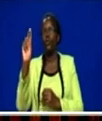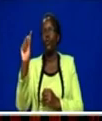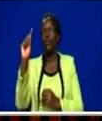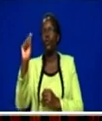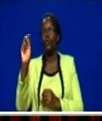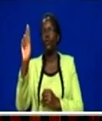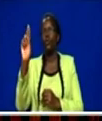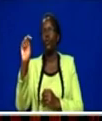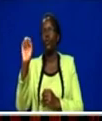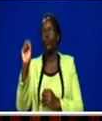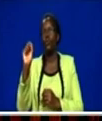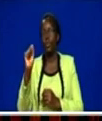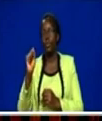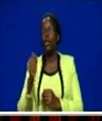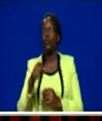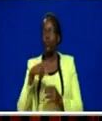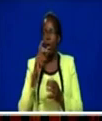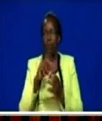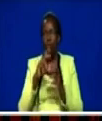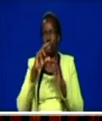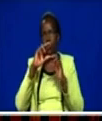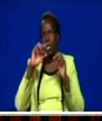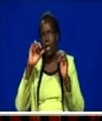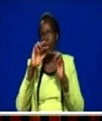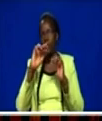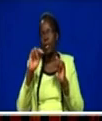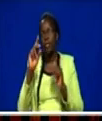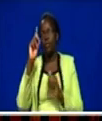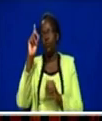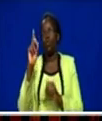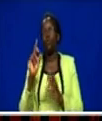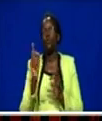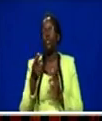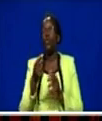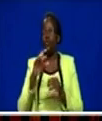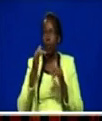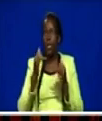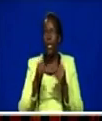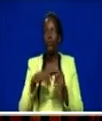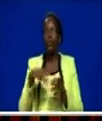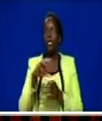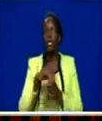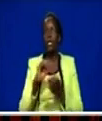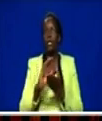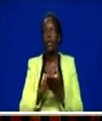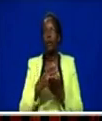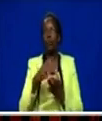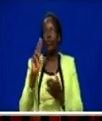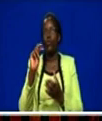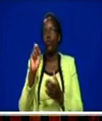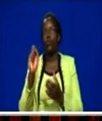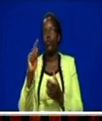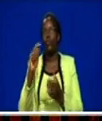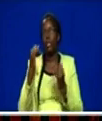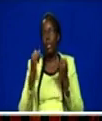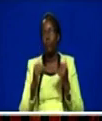it. We don't just rush to it. Now in this aspect, we need to take some notes down on what we are supposed to know.